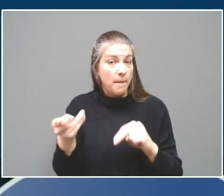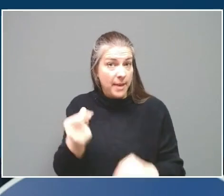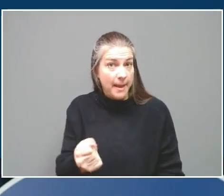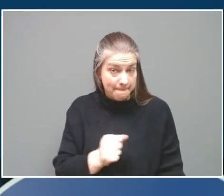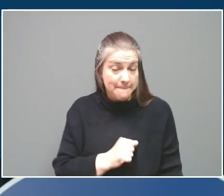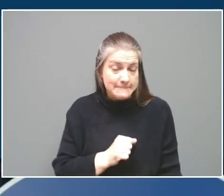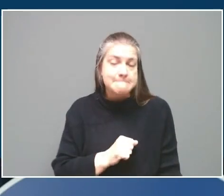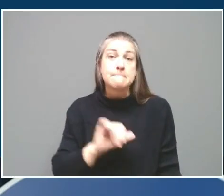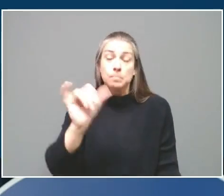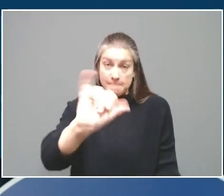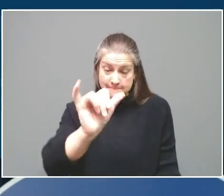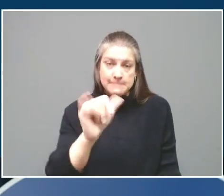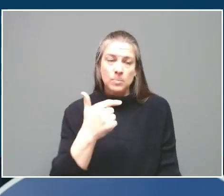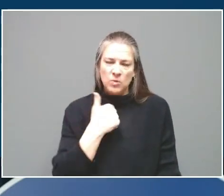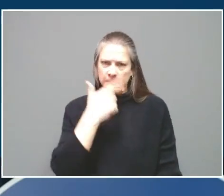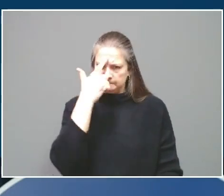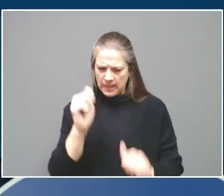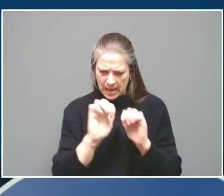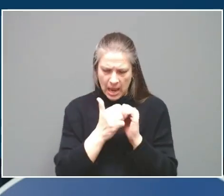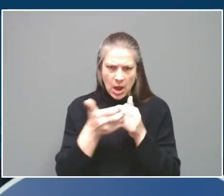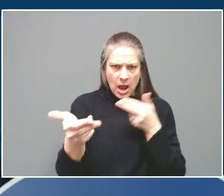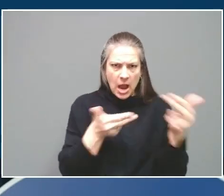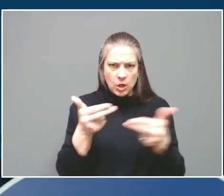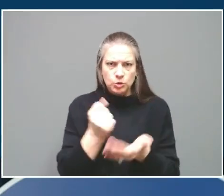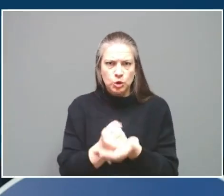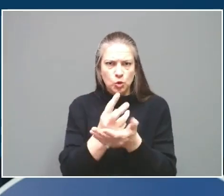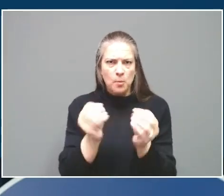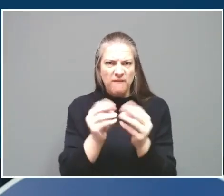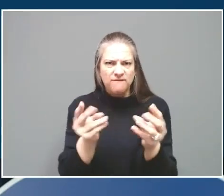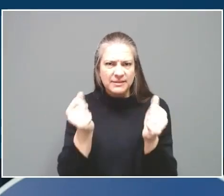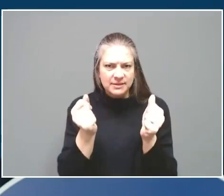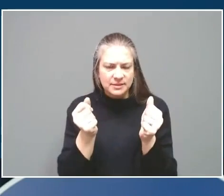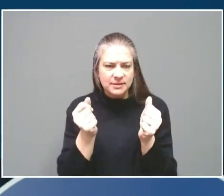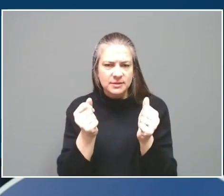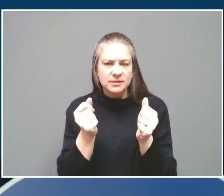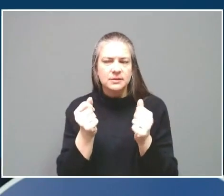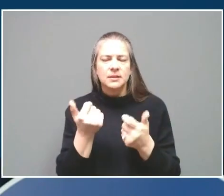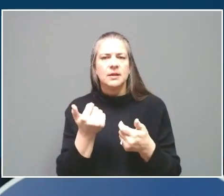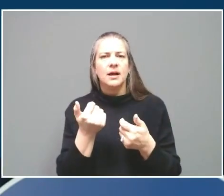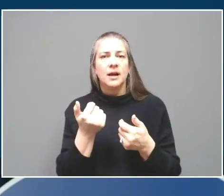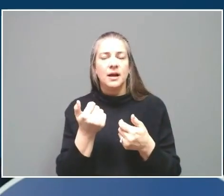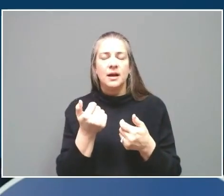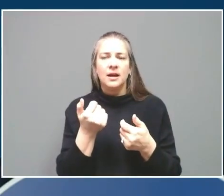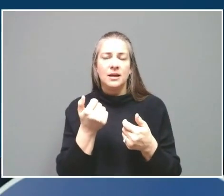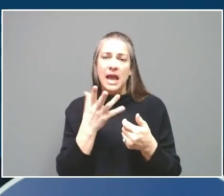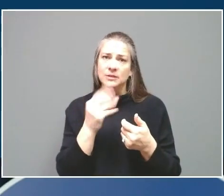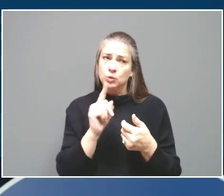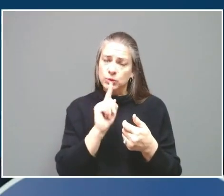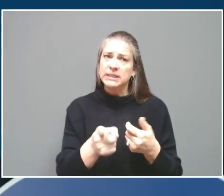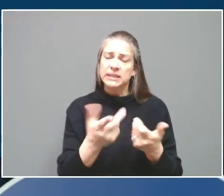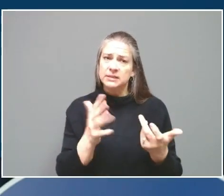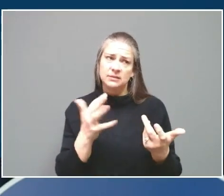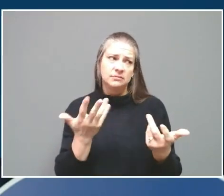implemented a strategy where we can hire social workers more quickly, actually, as they would tell you, significantly, or in